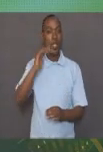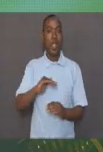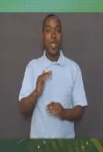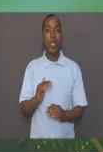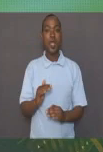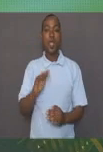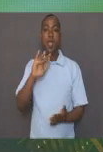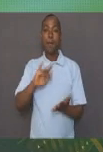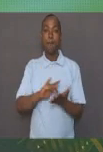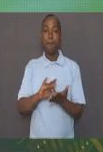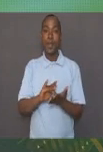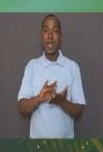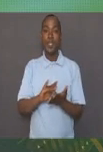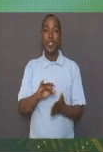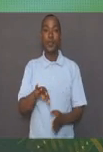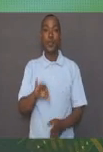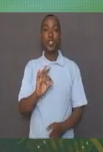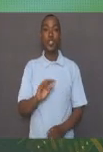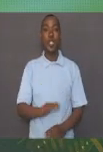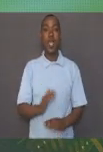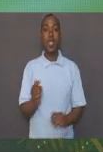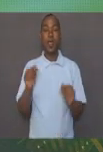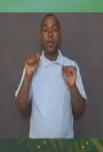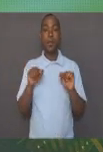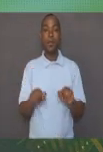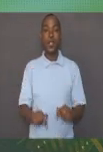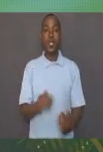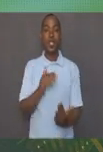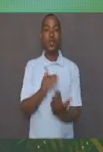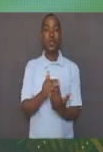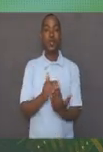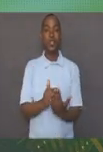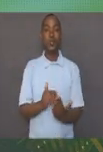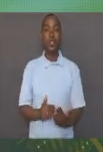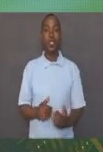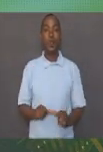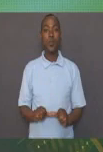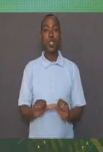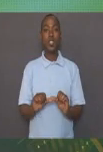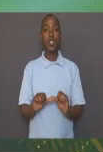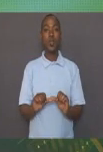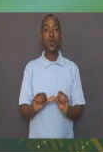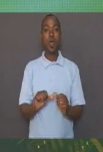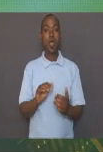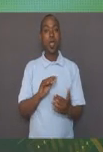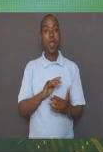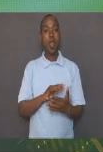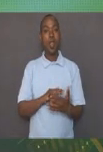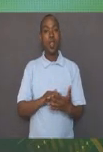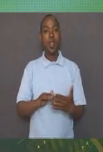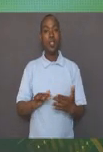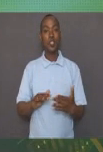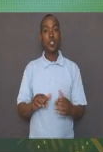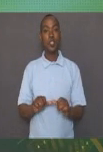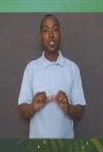medicine. In today's lesson, we will continue our study of